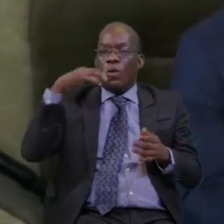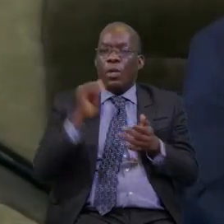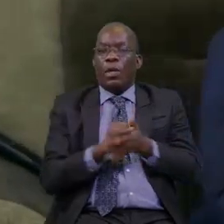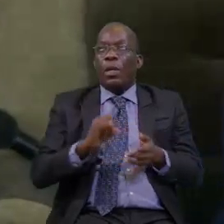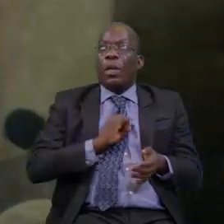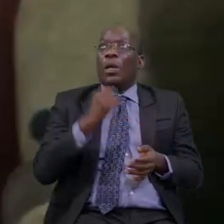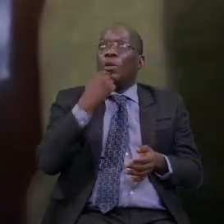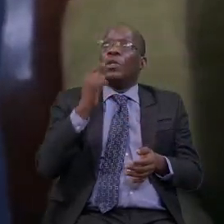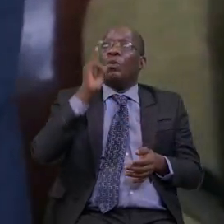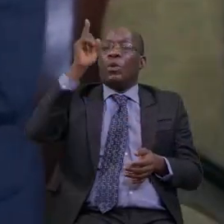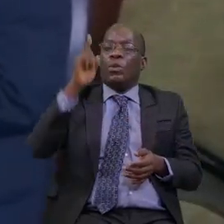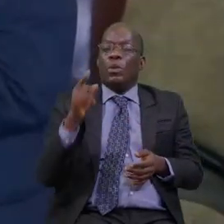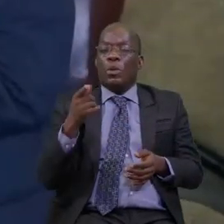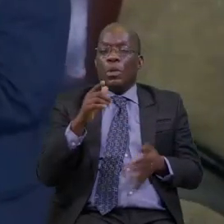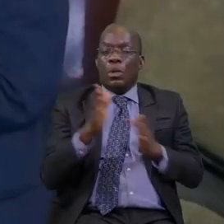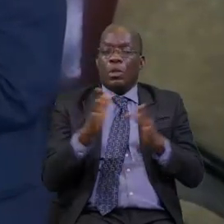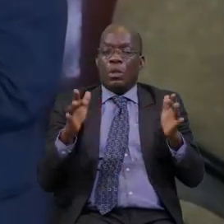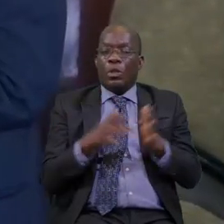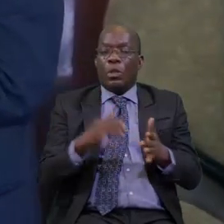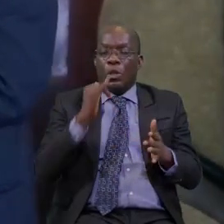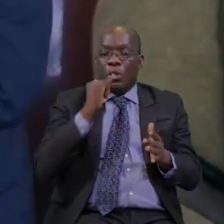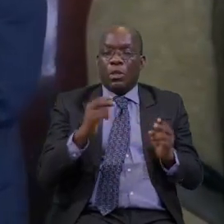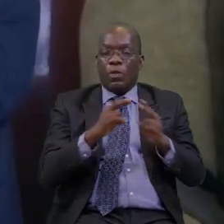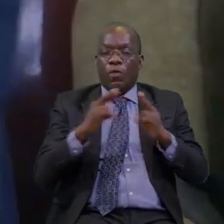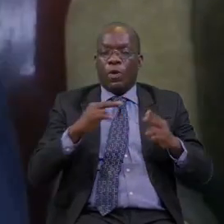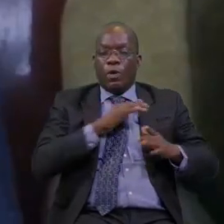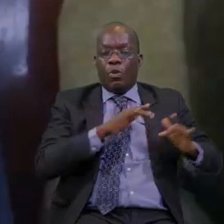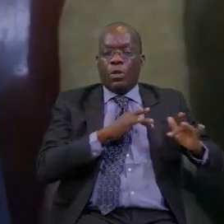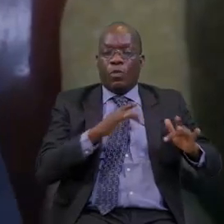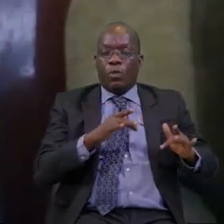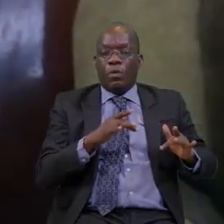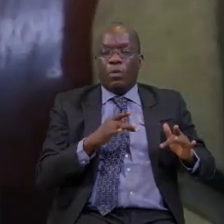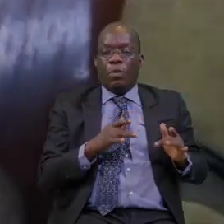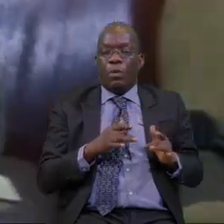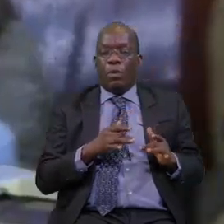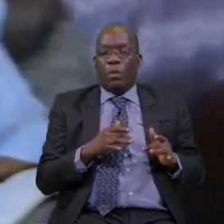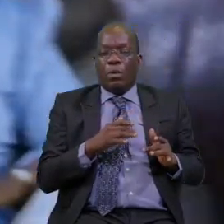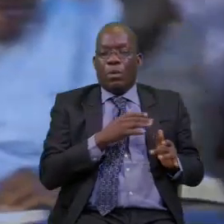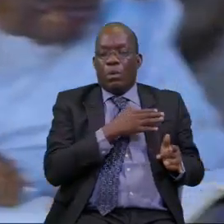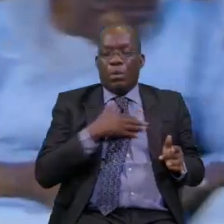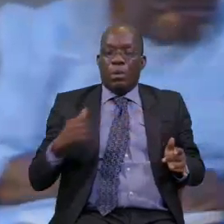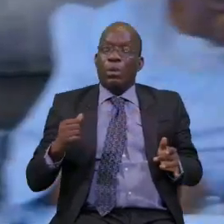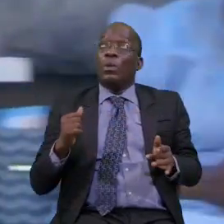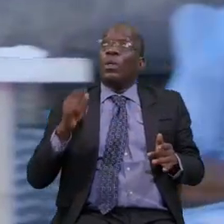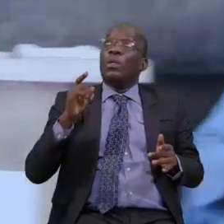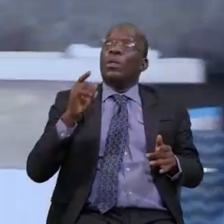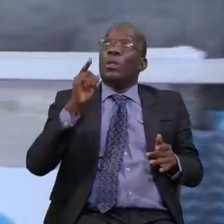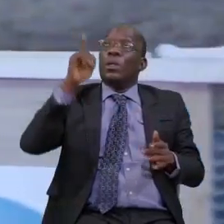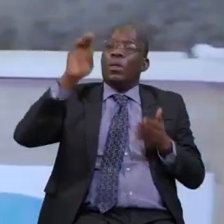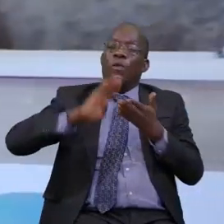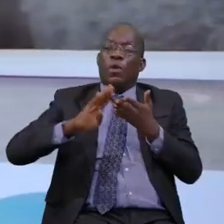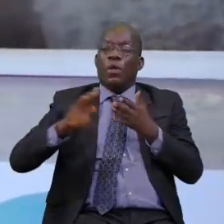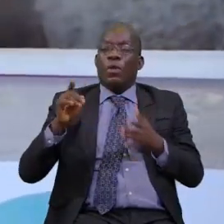is so magnanimous and merciful. And he forgave him. He